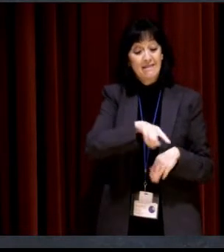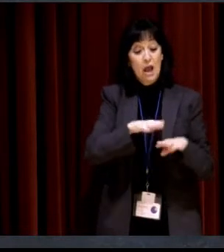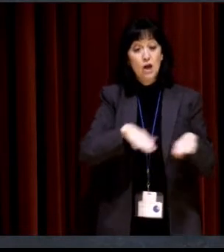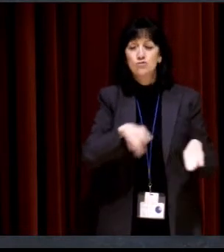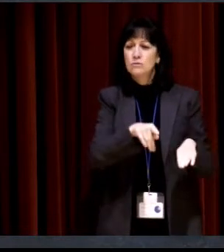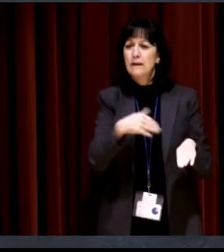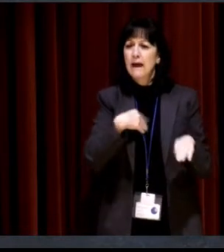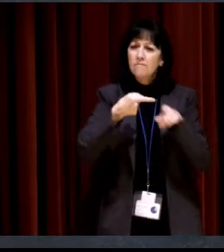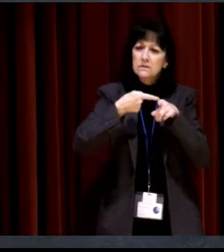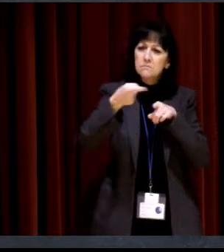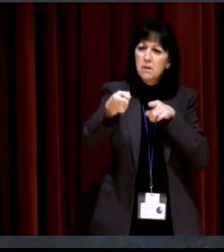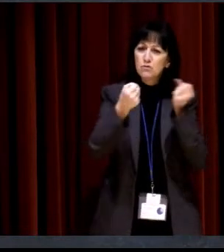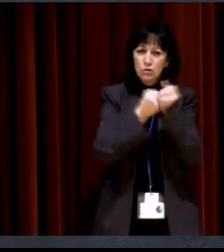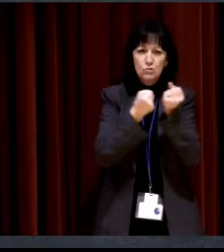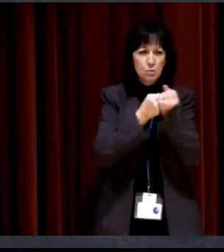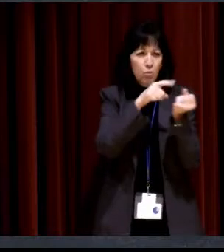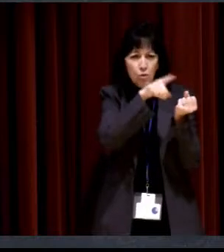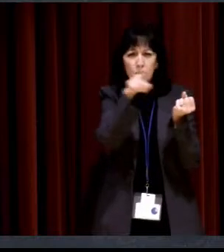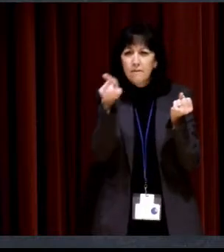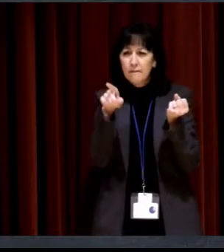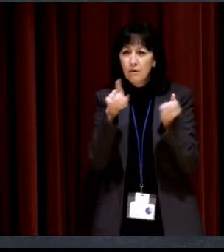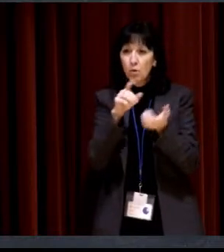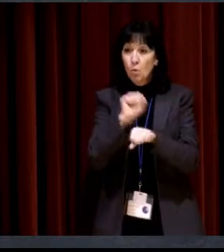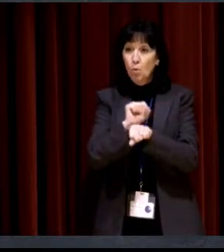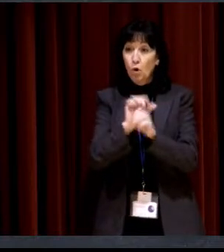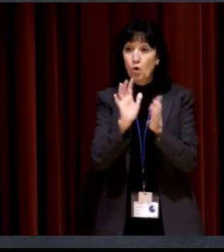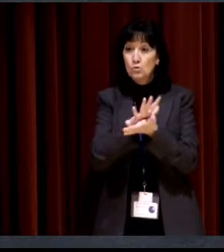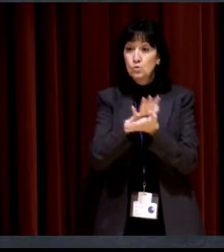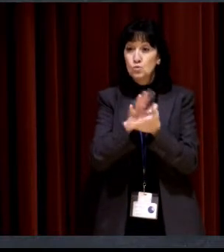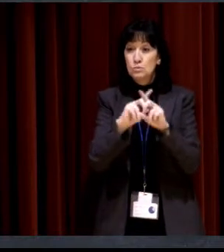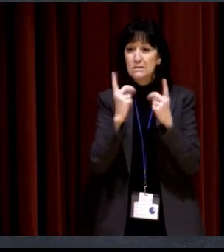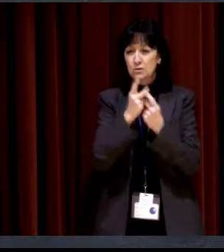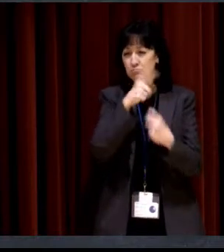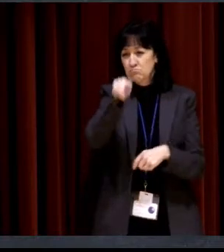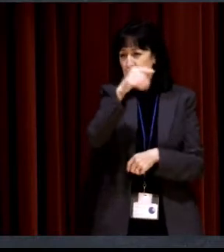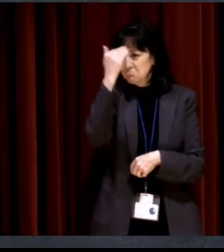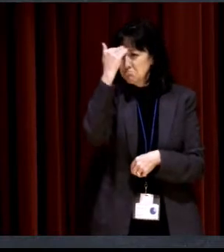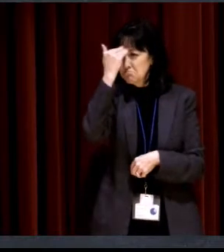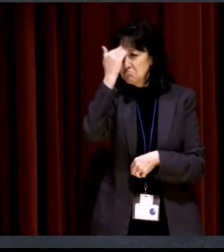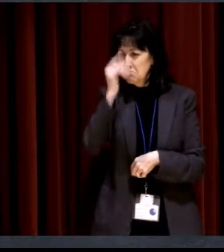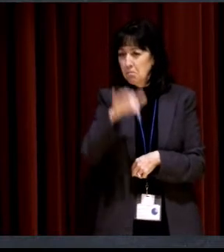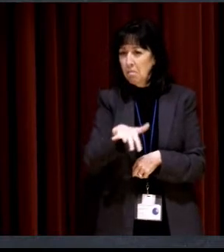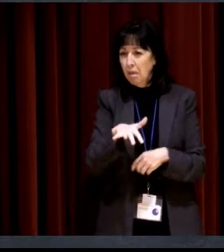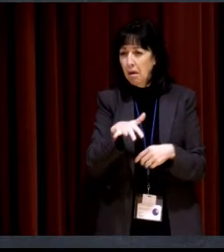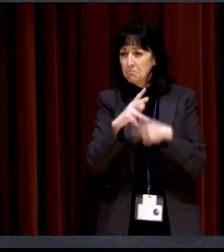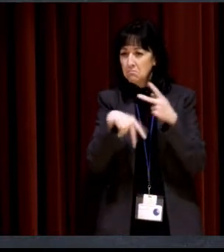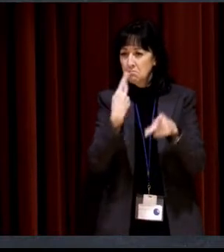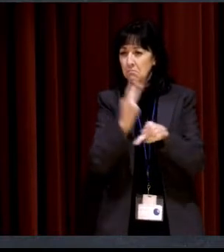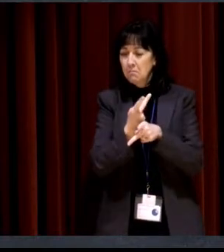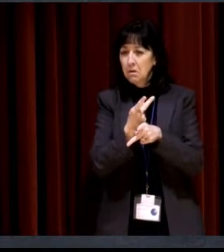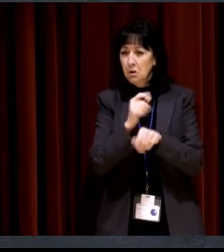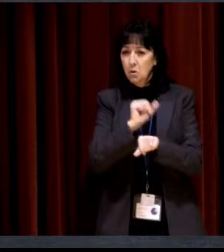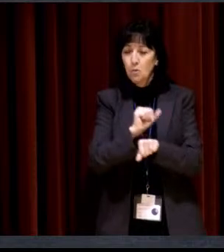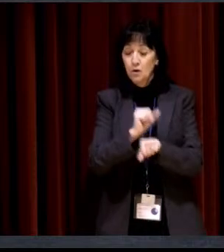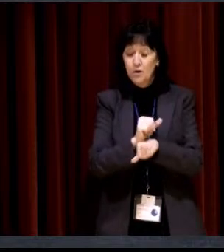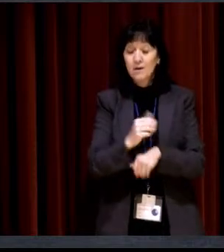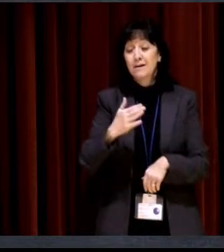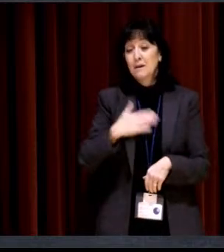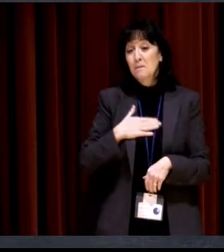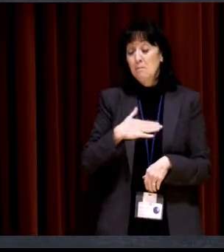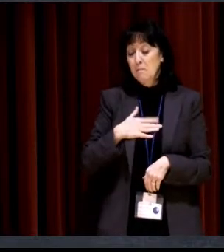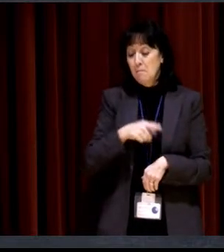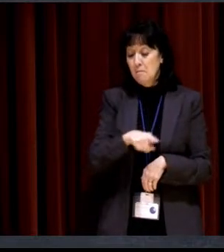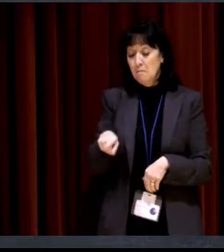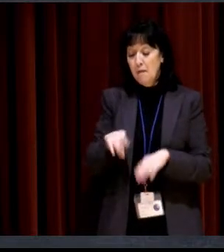in the district know what I'm talking about. And my children got involved in the Terracotta Warriors, and when they